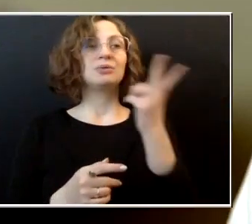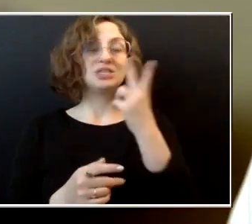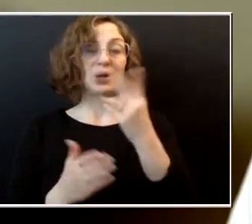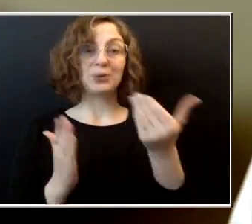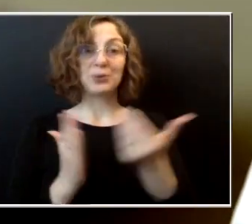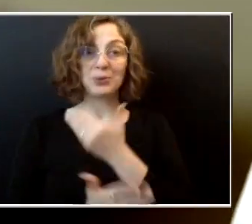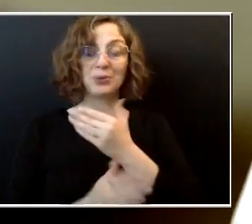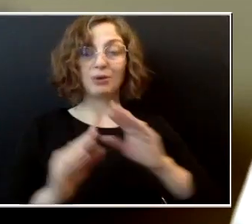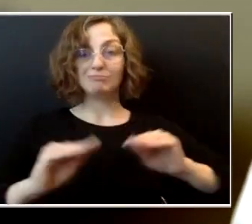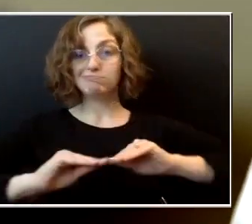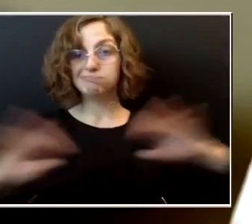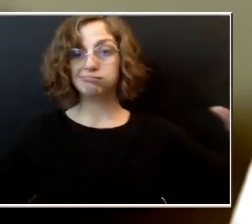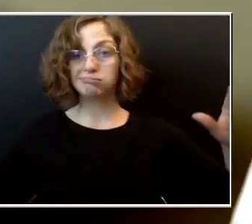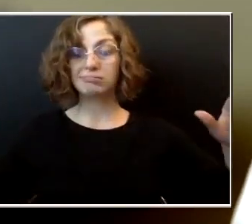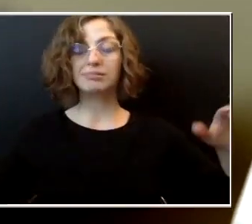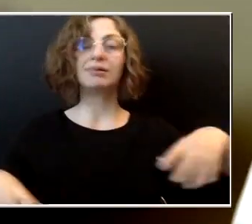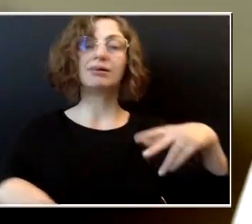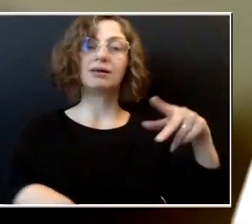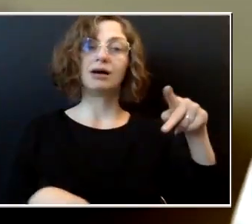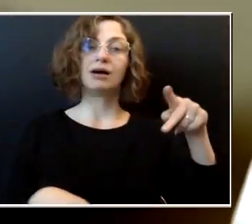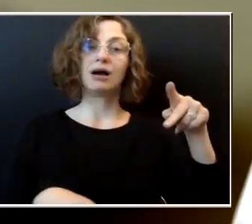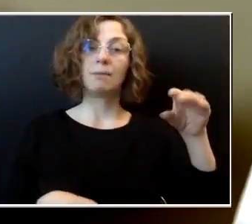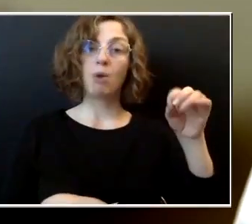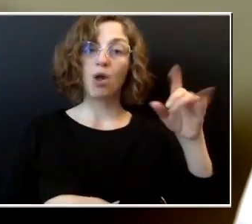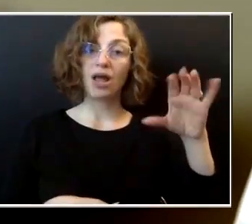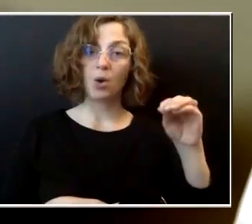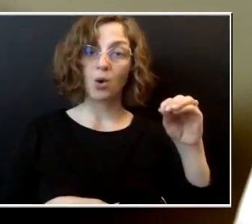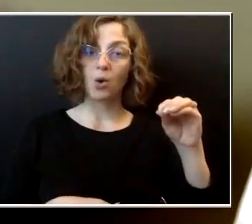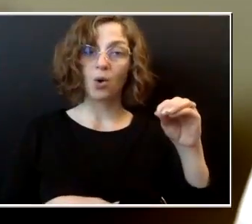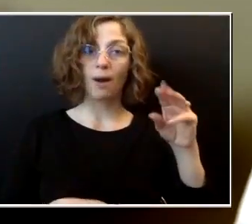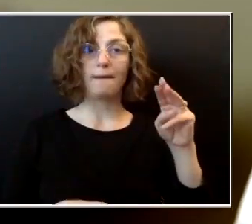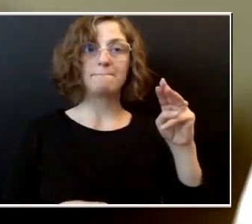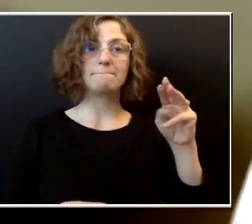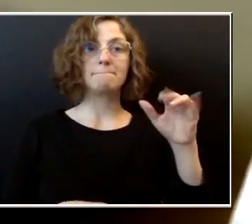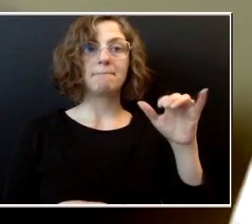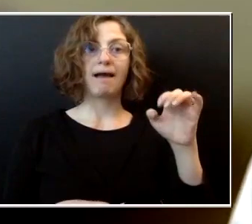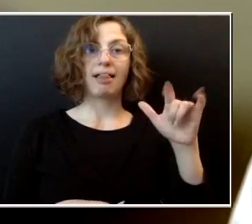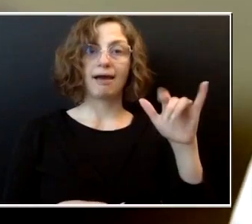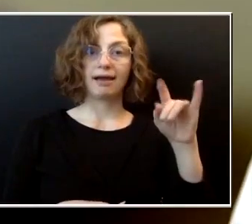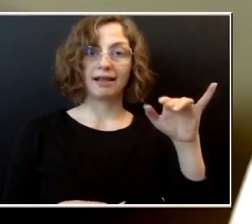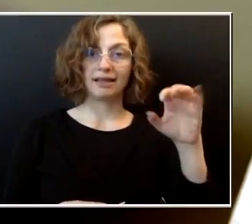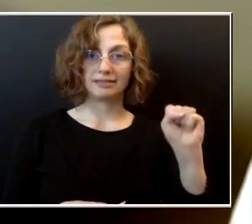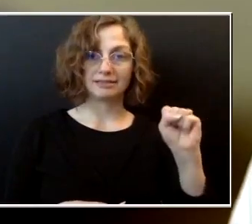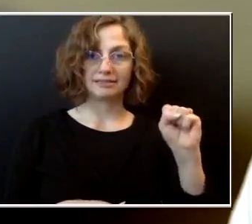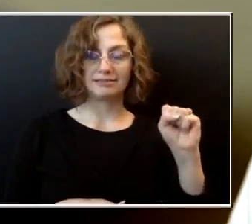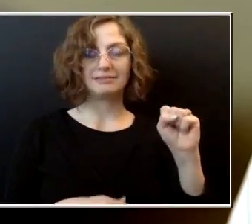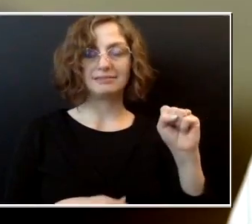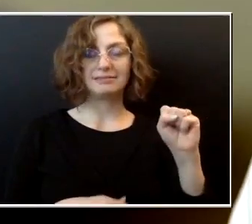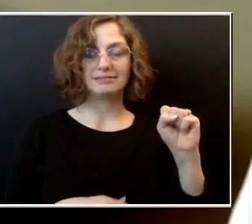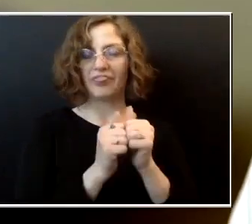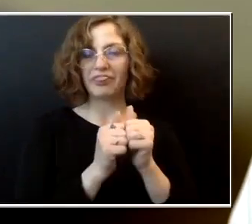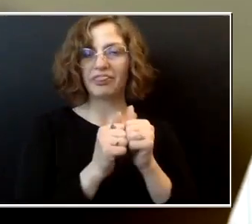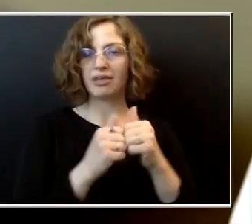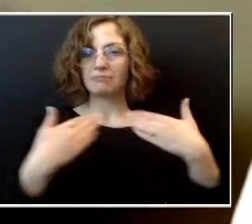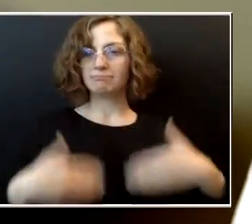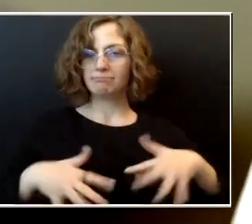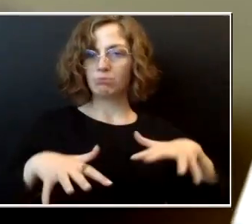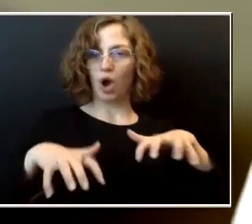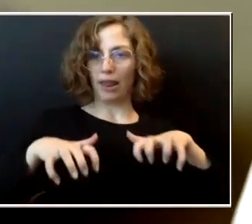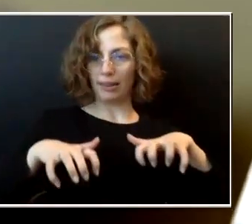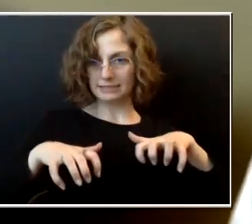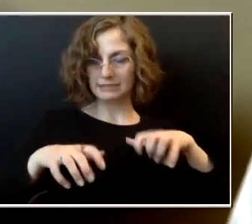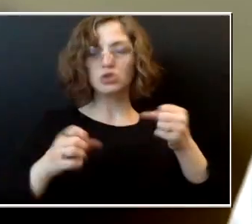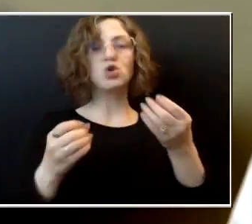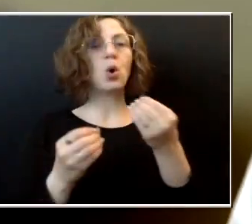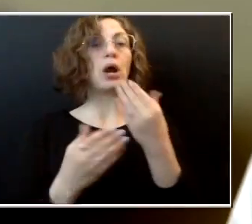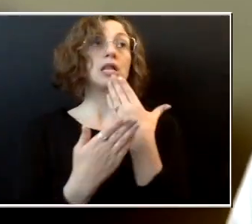or epidemic of polio and poliomyelitis and the paralysis. And so thankfully we did develop a